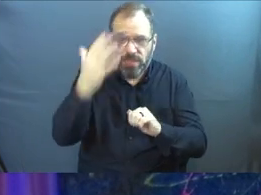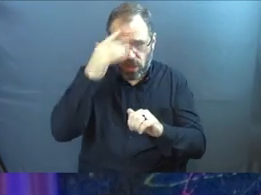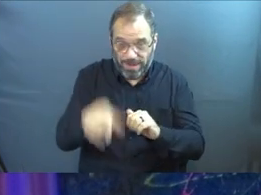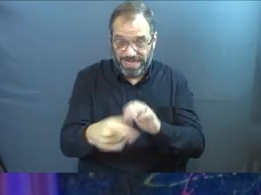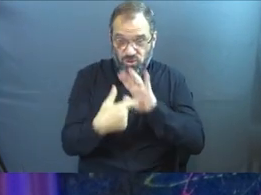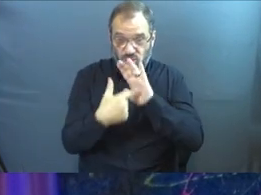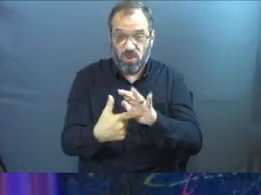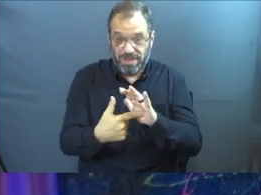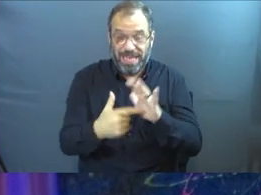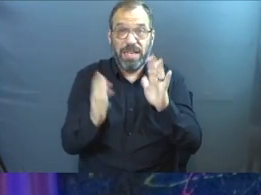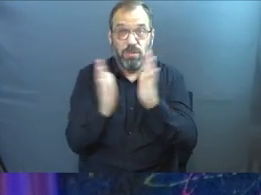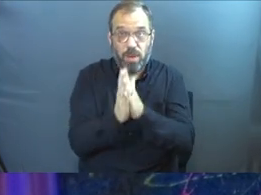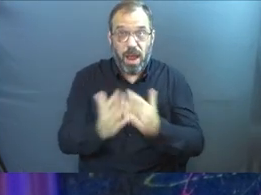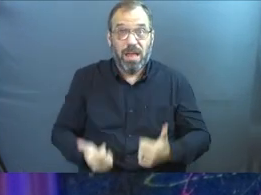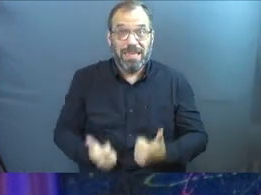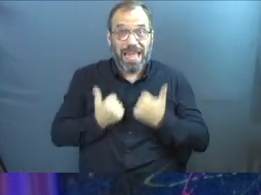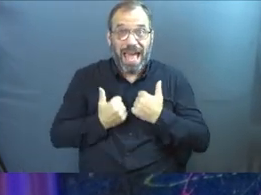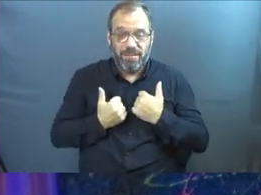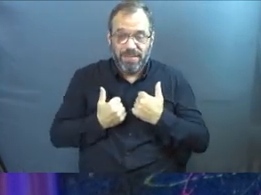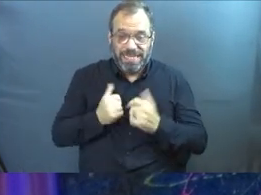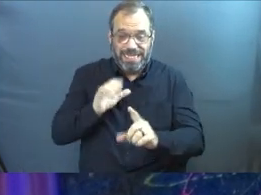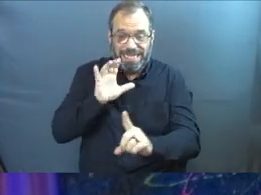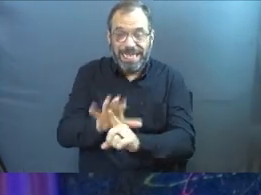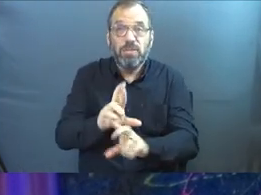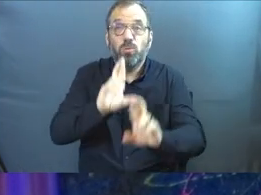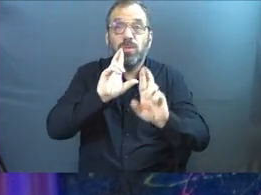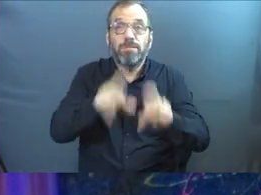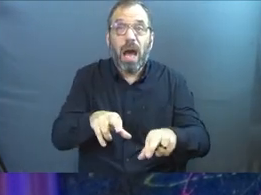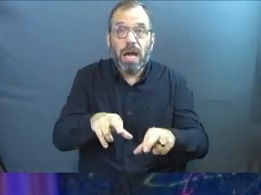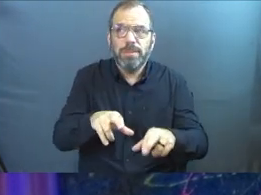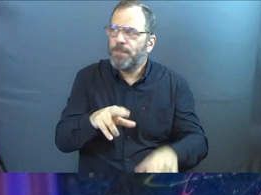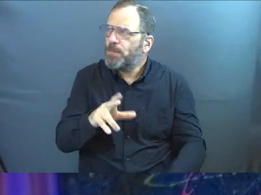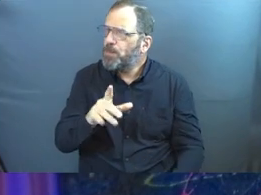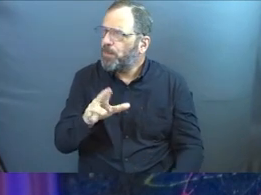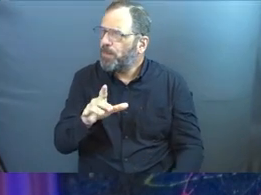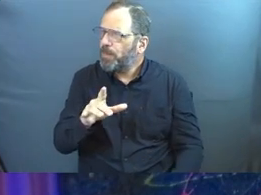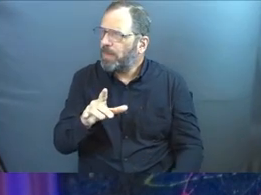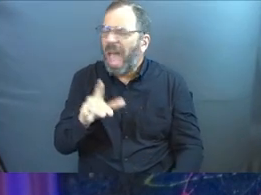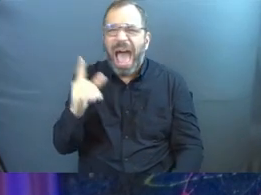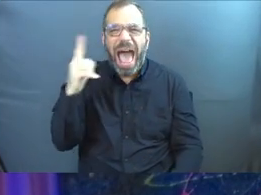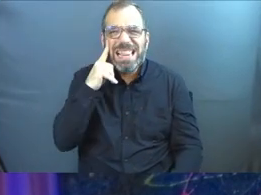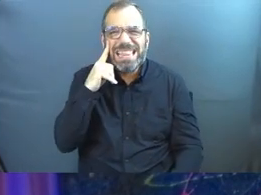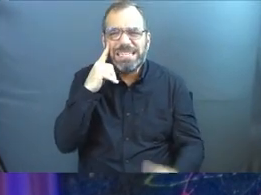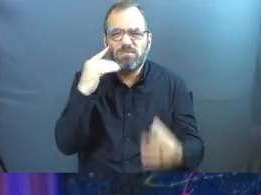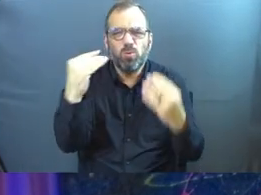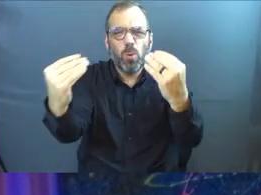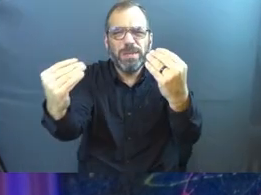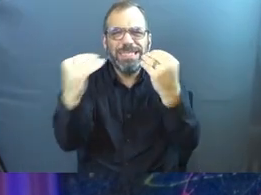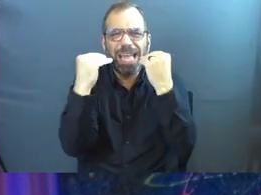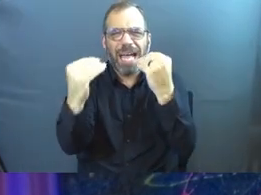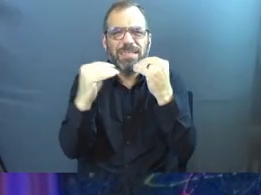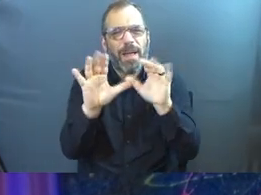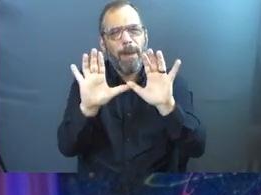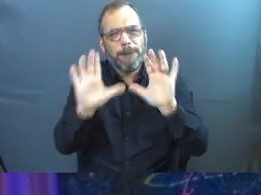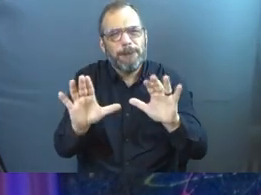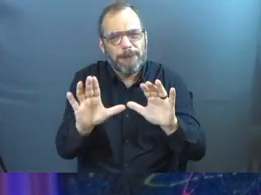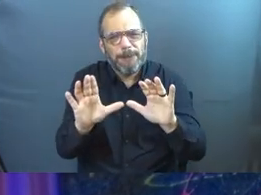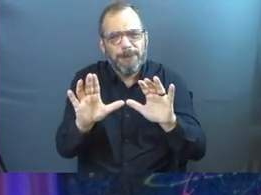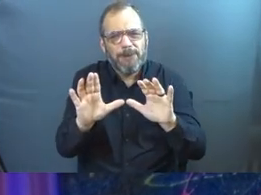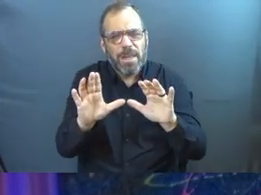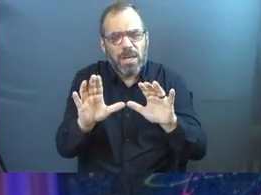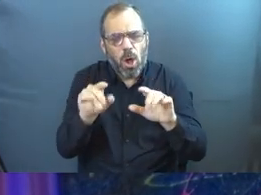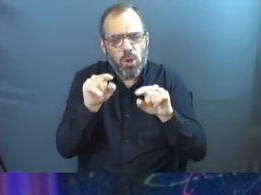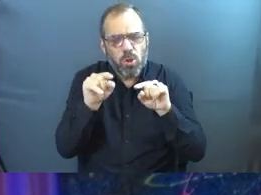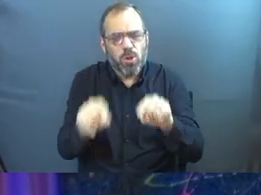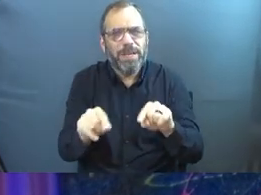shows us this in his prayer life, his response. And I think it's so instructive for us. I just think we need to stop and